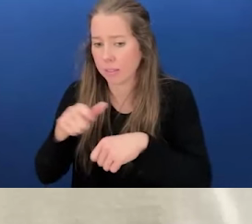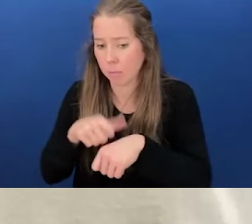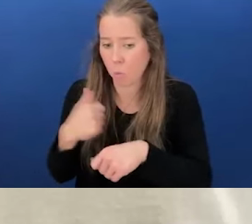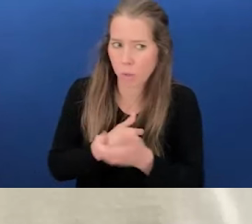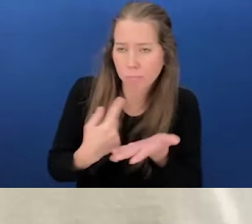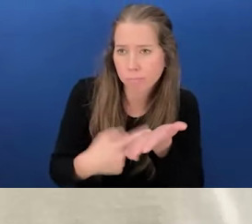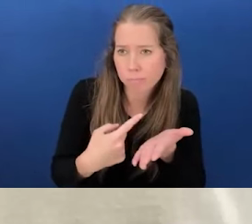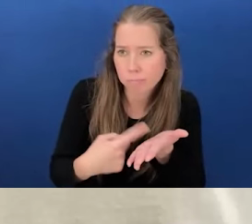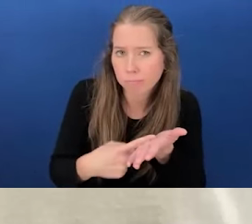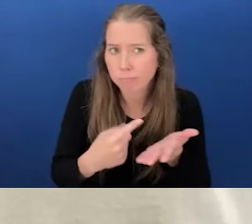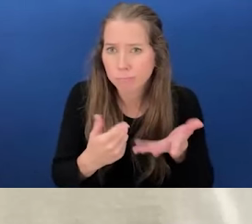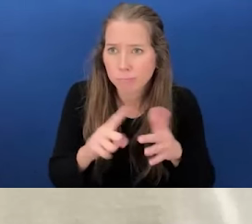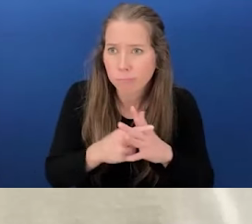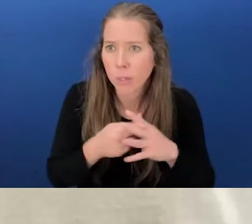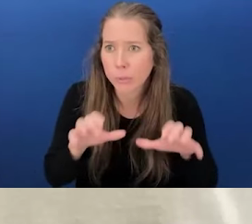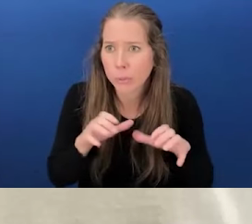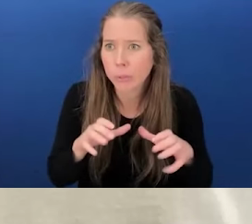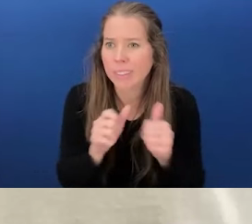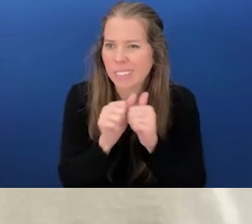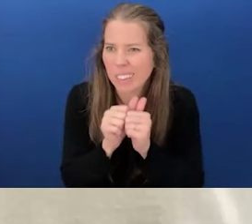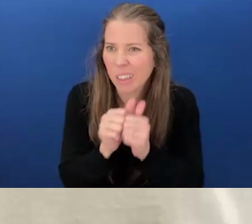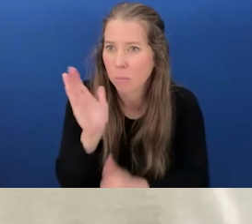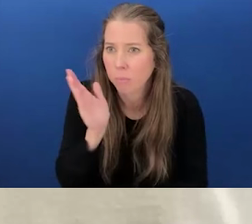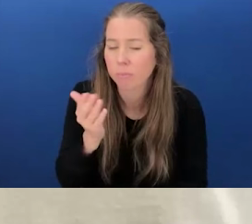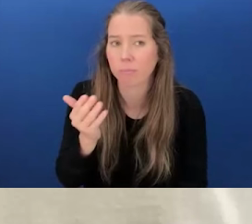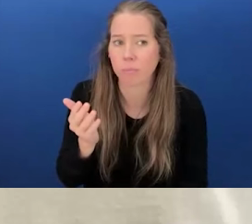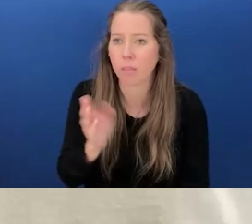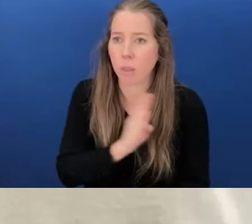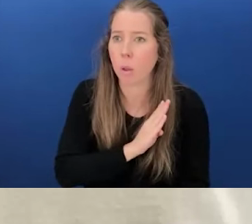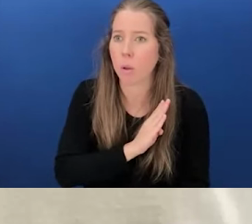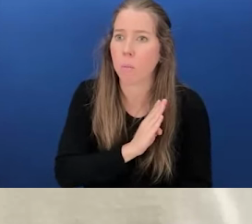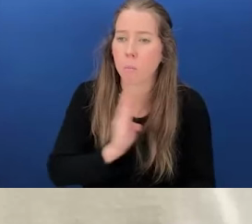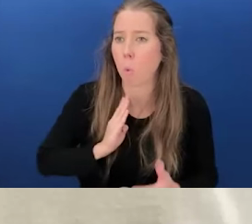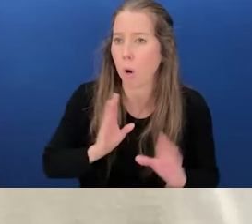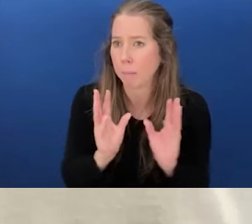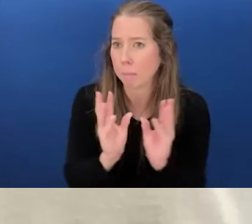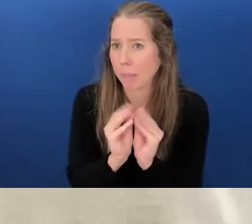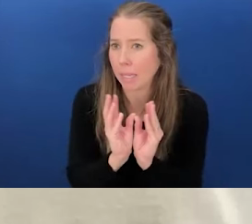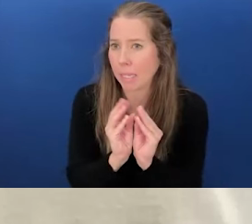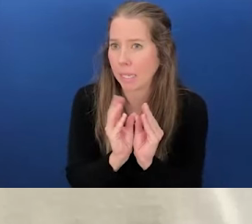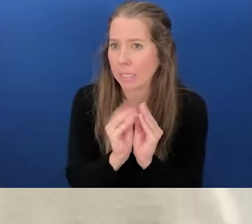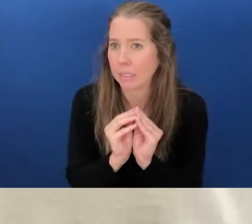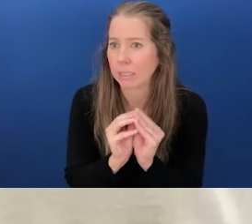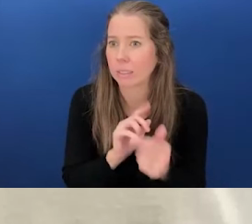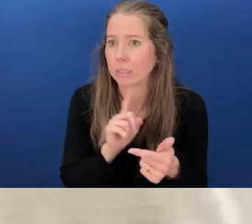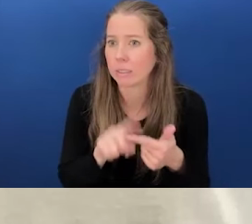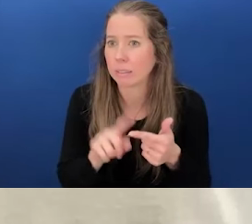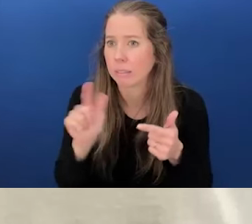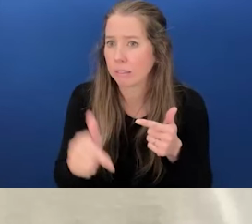and started doing like joint presentations in the board meetings. And then eventually I moved on